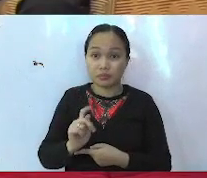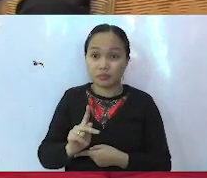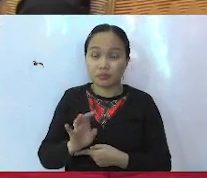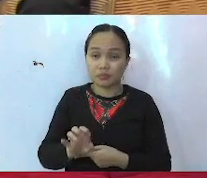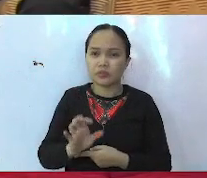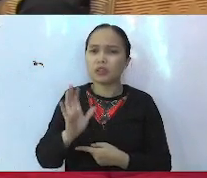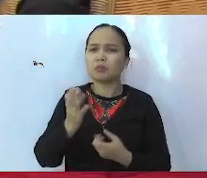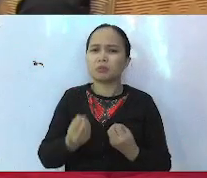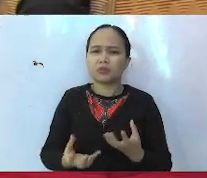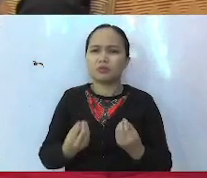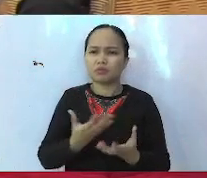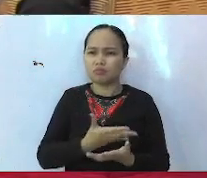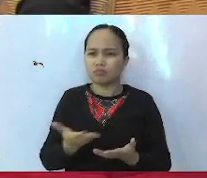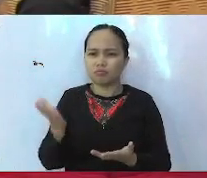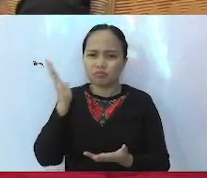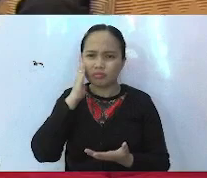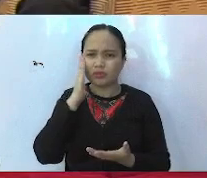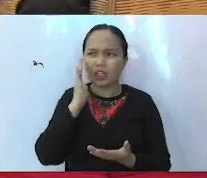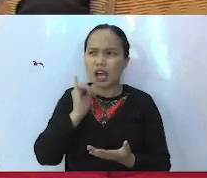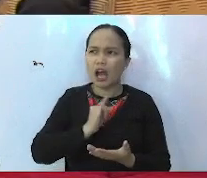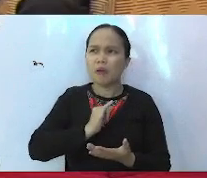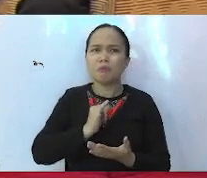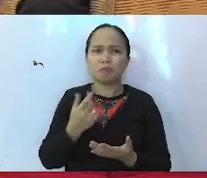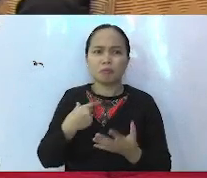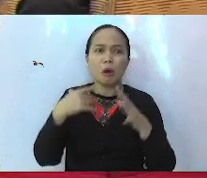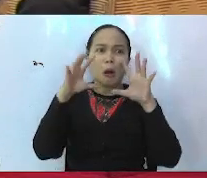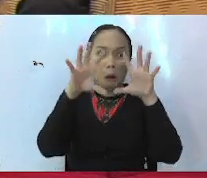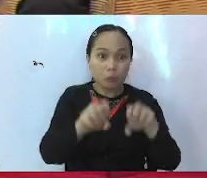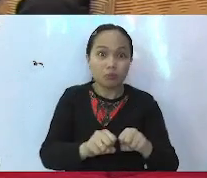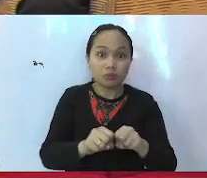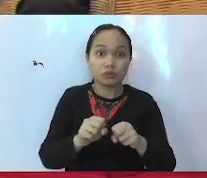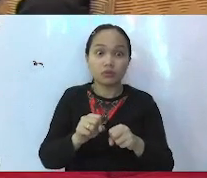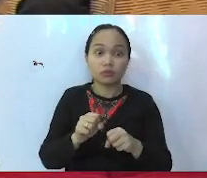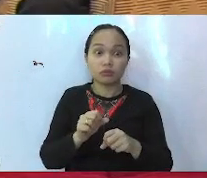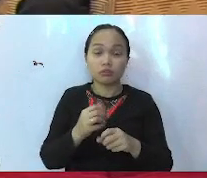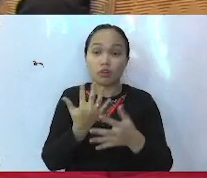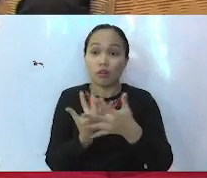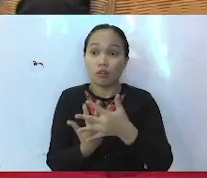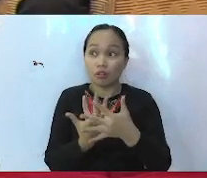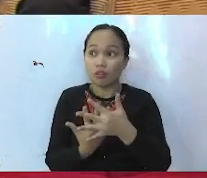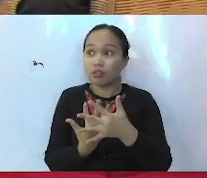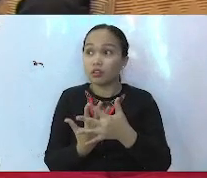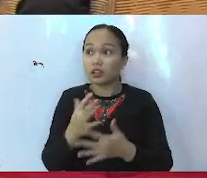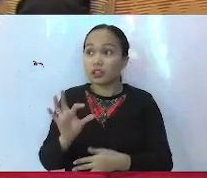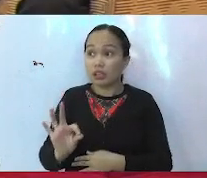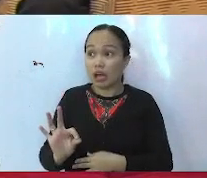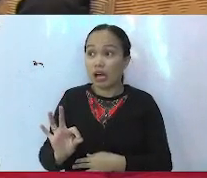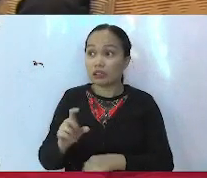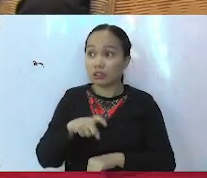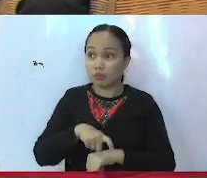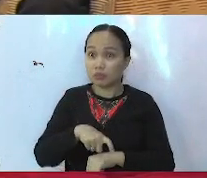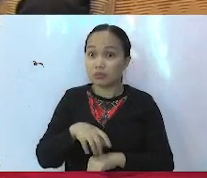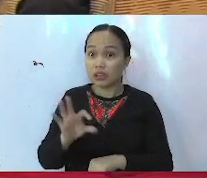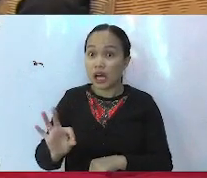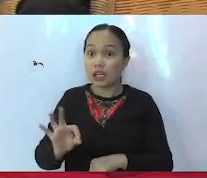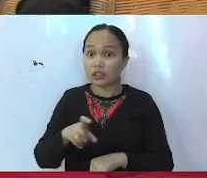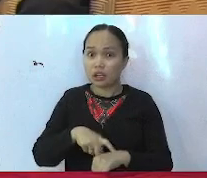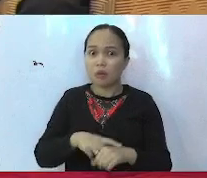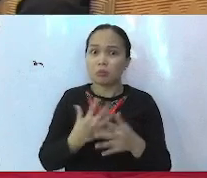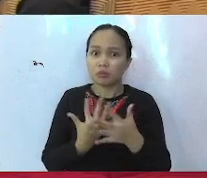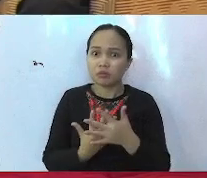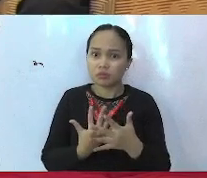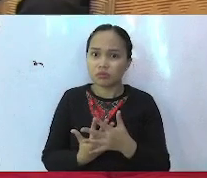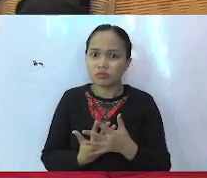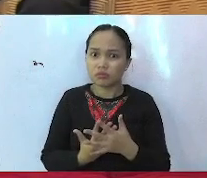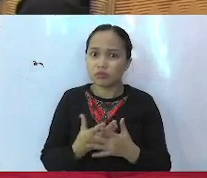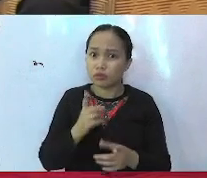many of you know, I've been arrested. I've been in jail 9 times. Nine times. Yeah. Wow. Listen,